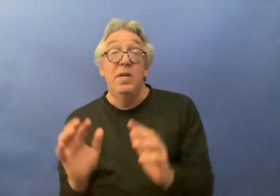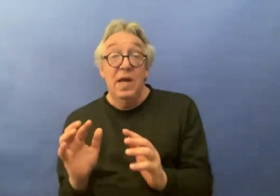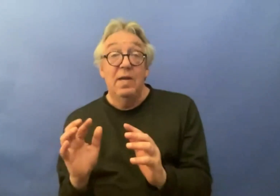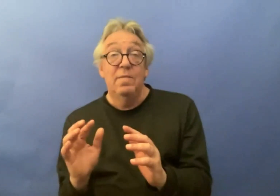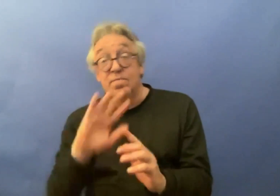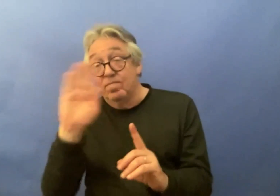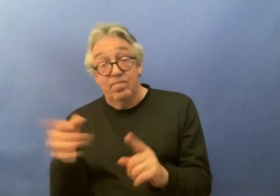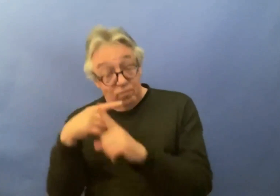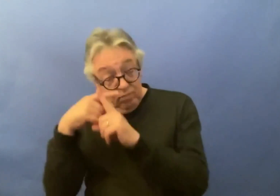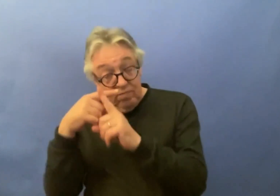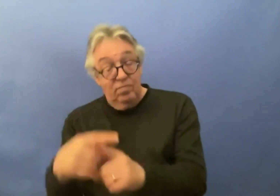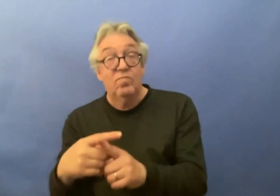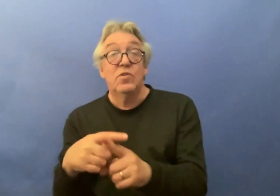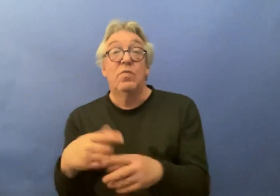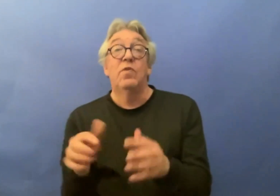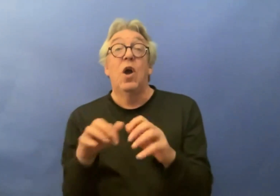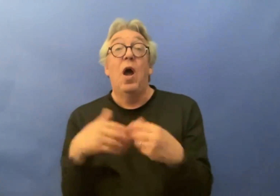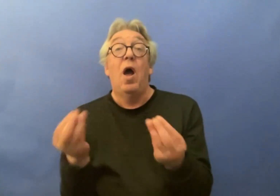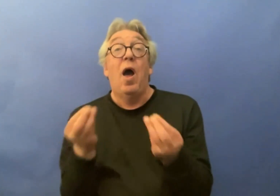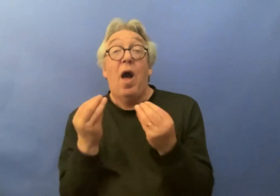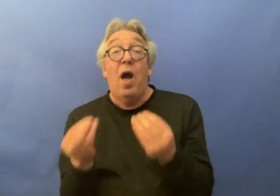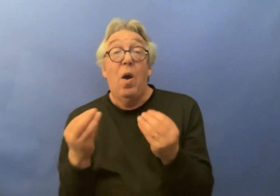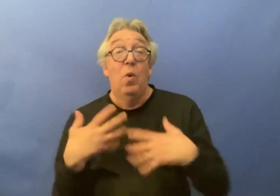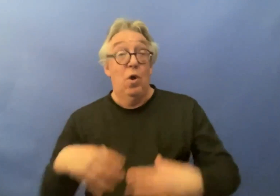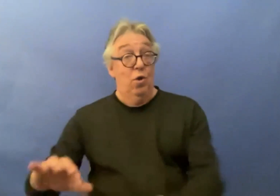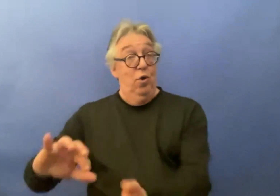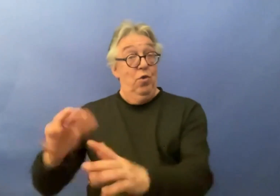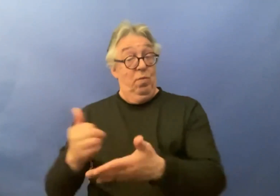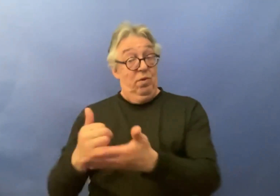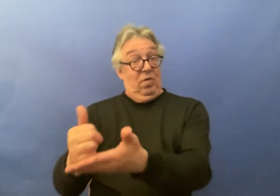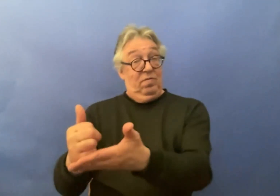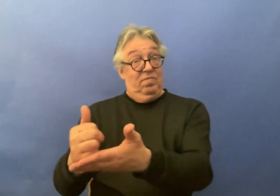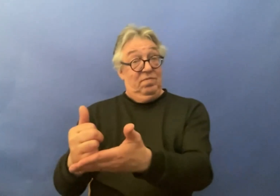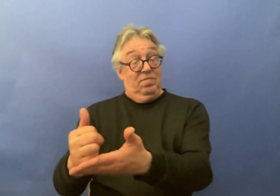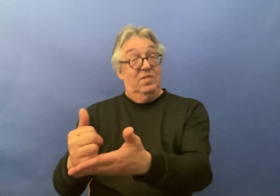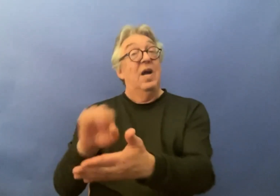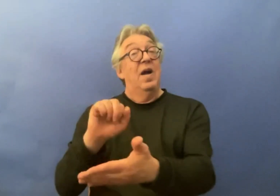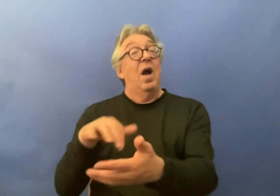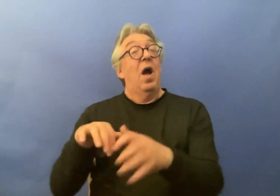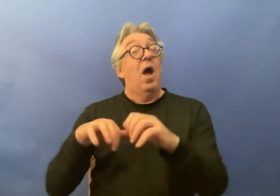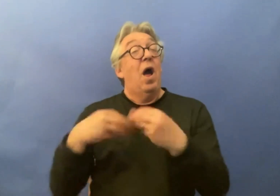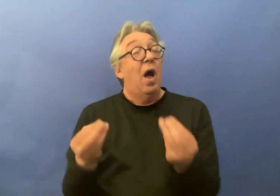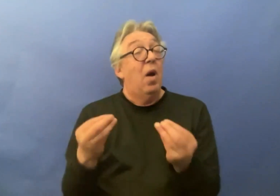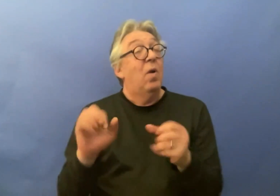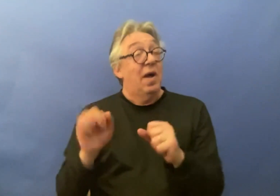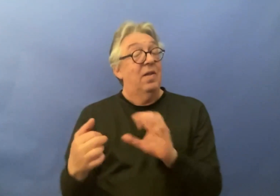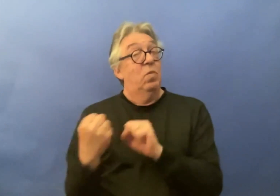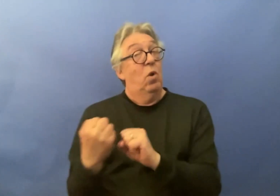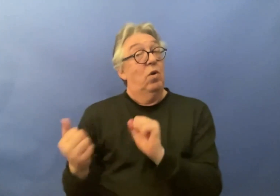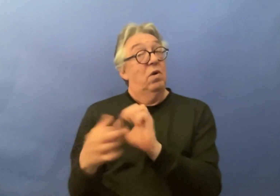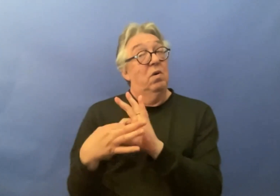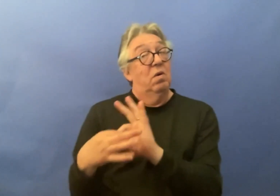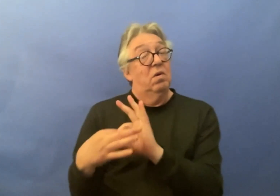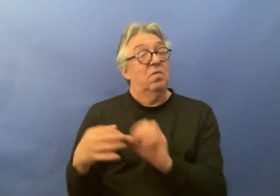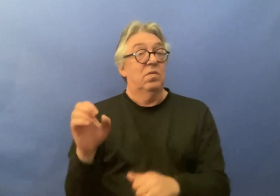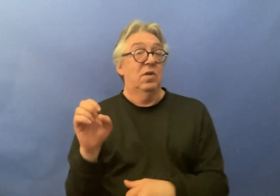on how CCCM actors can work and collaborate with OPDs. I think